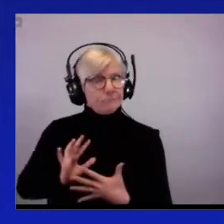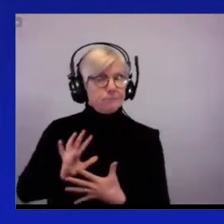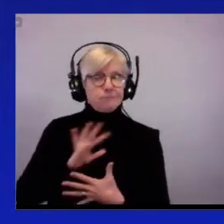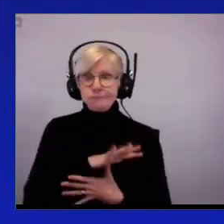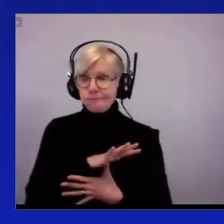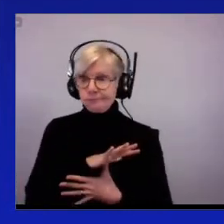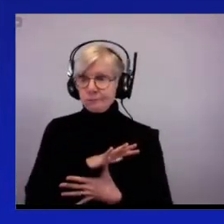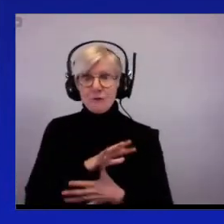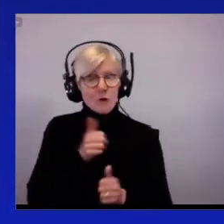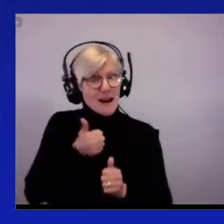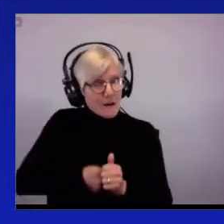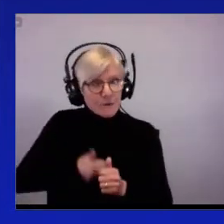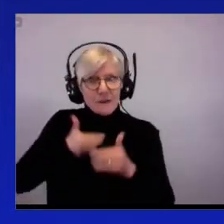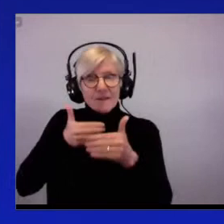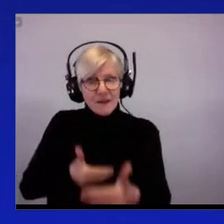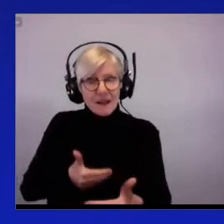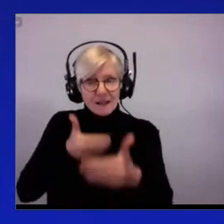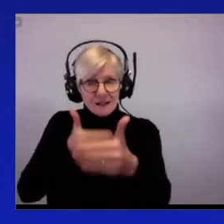prioritization